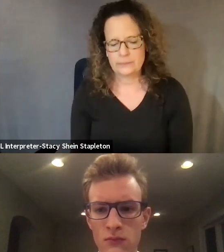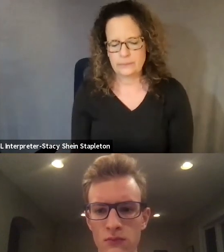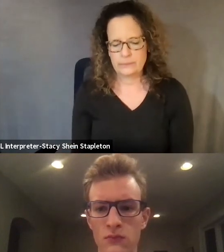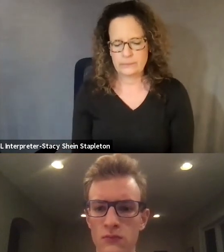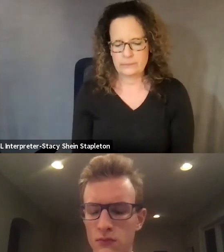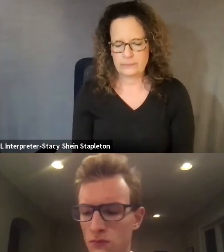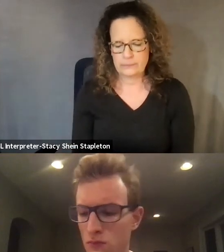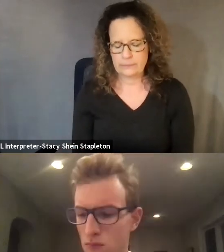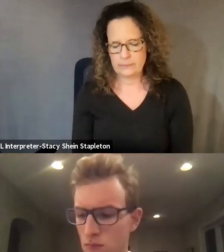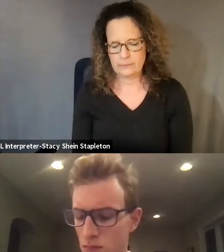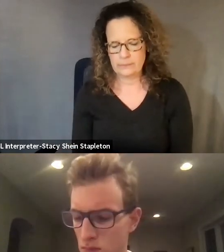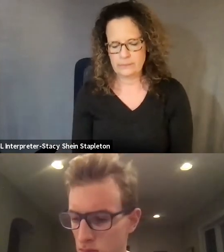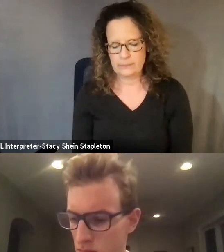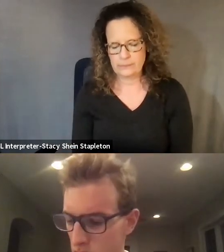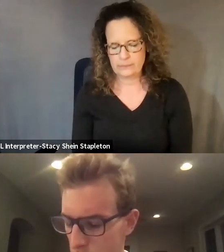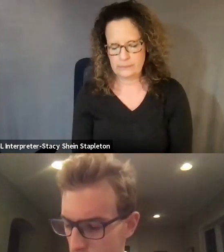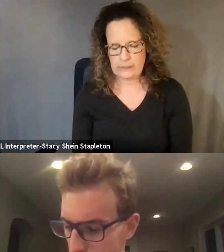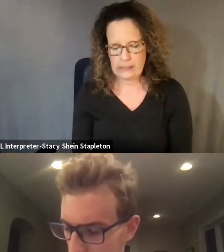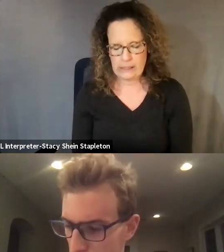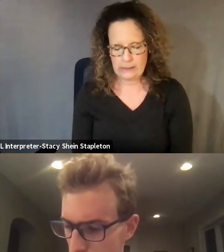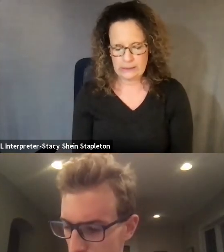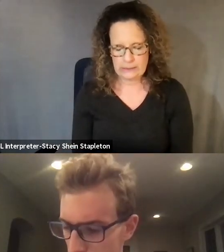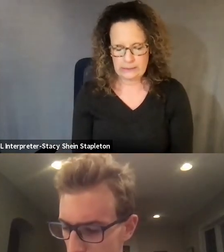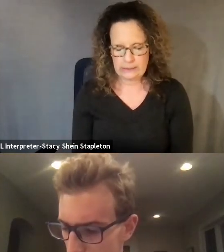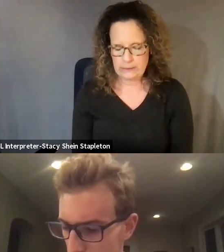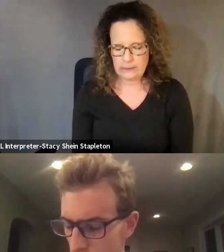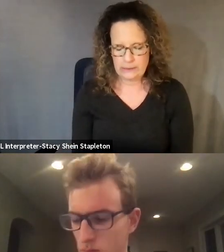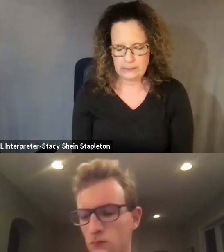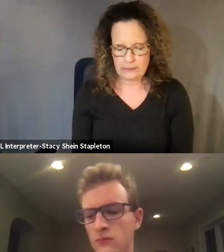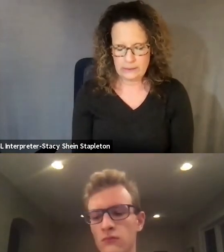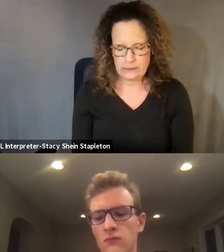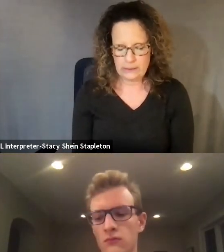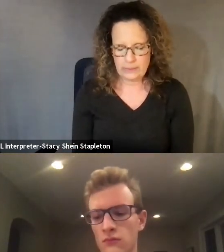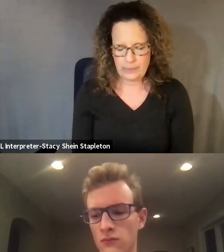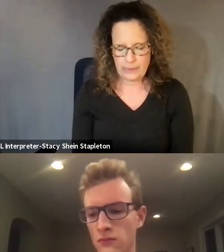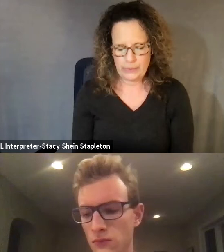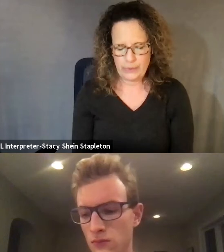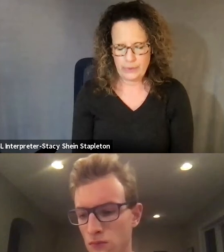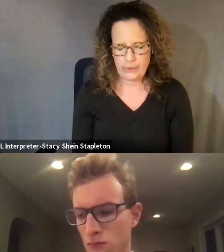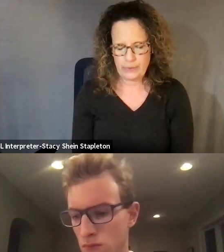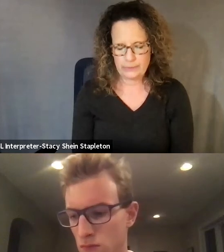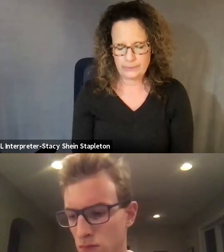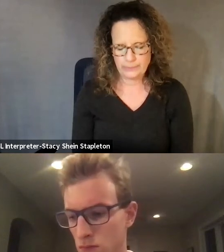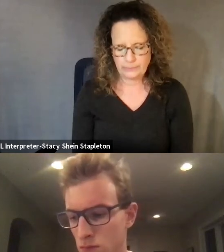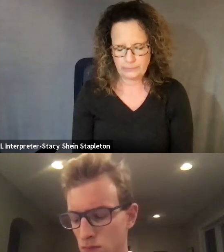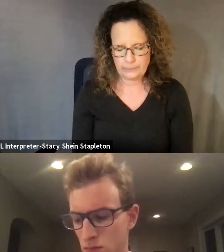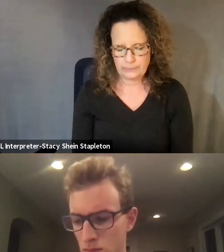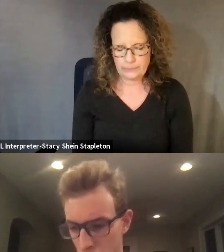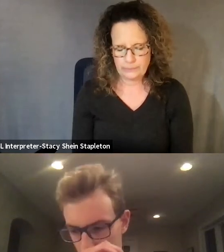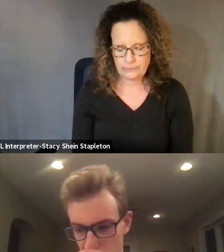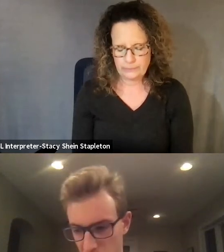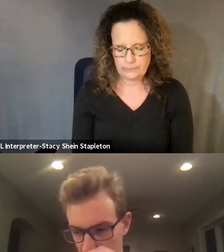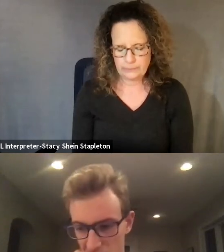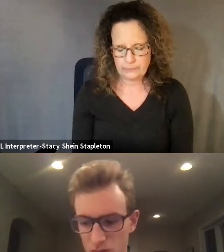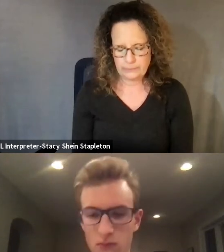When we get to the point where we are able to kind of be face to face again, we do school group tours. We can help in